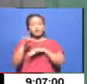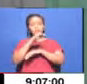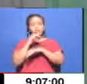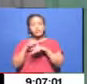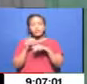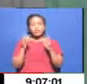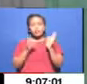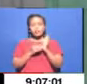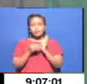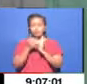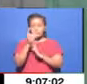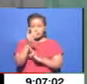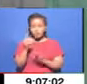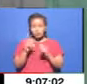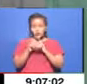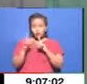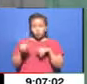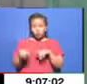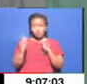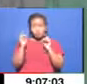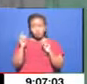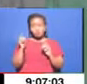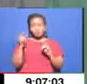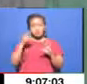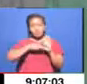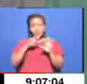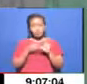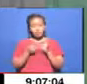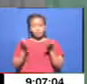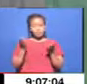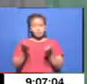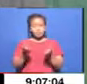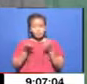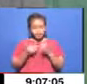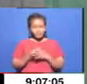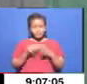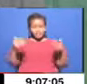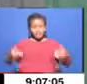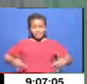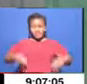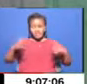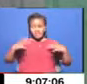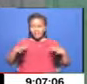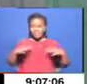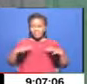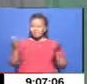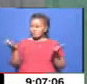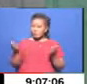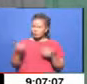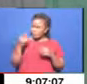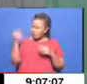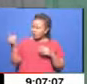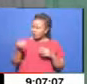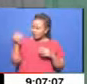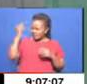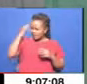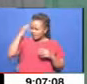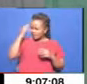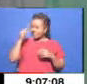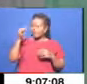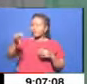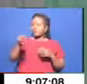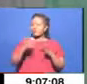their contribution is highly needed. Our young people, therefore, should not only be treated as the leaders of